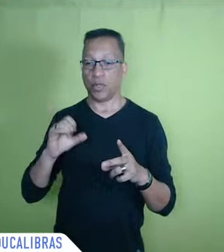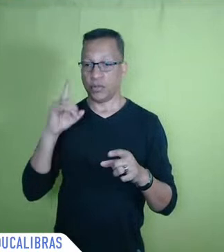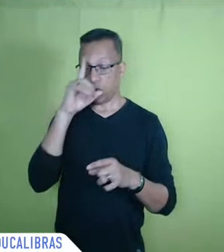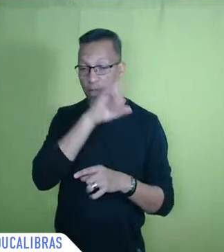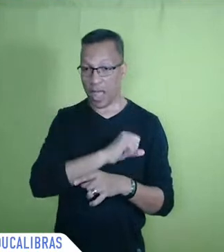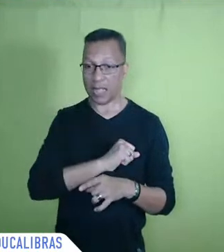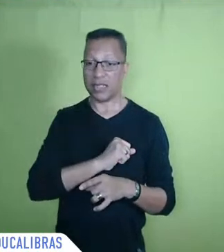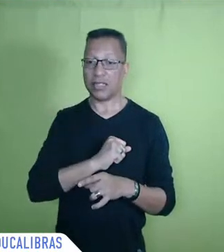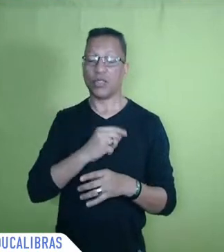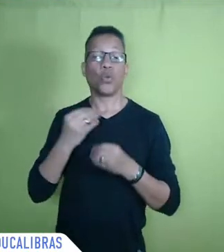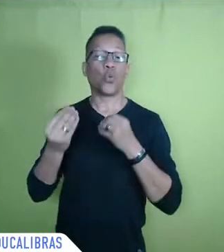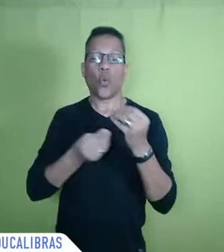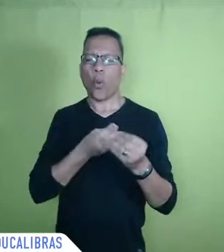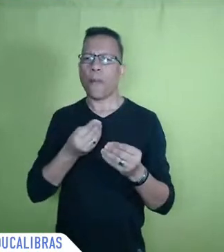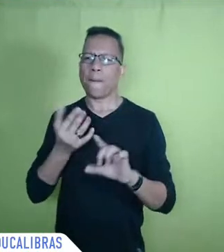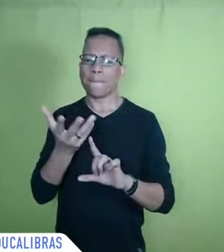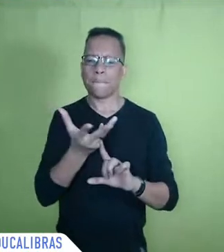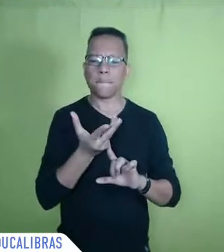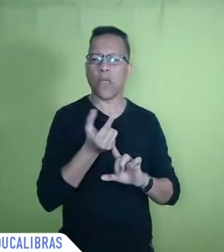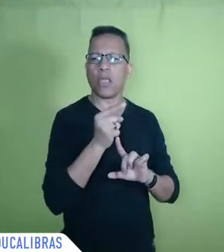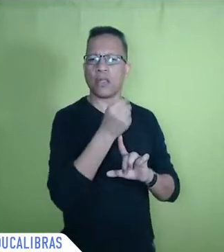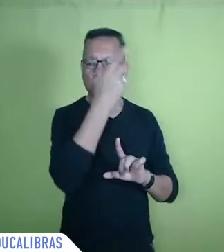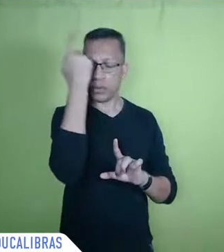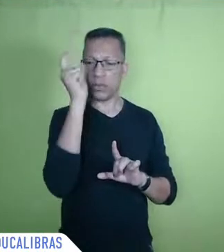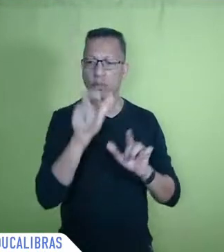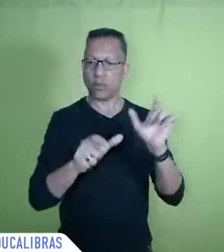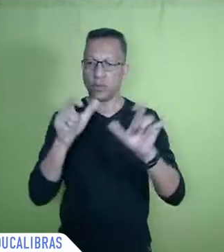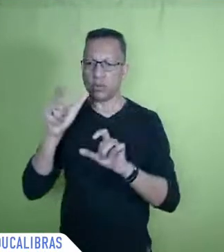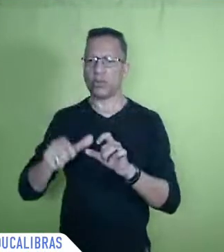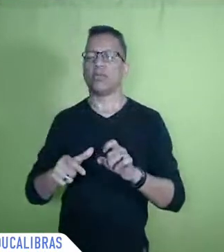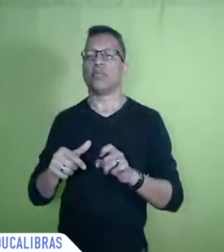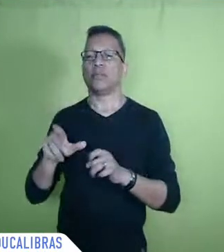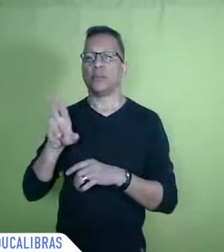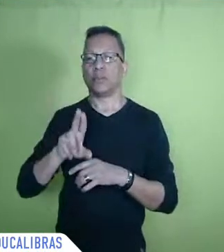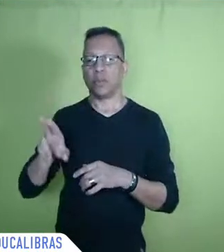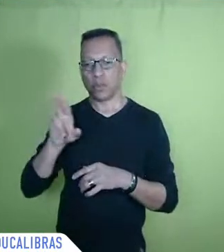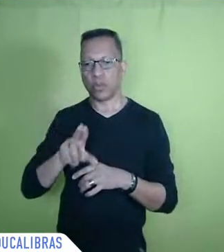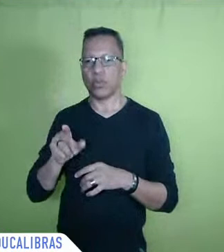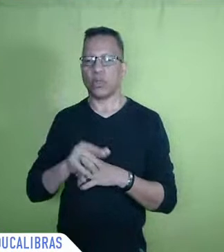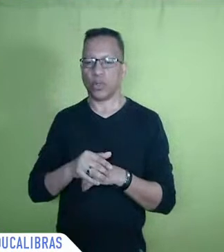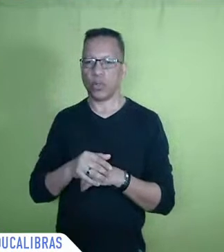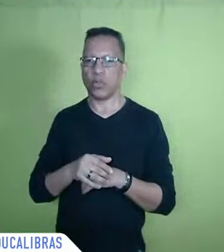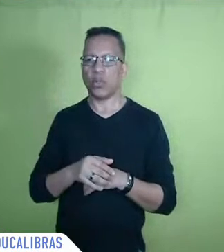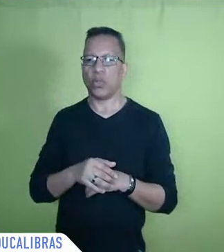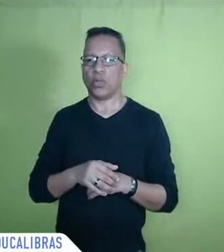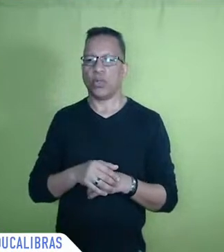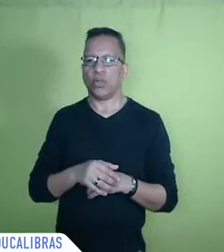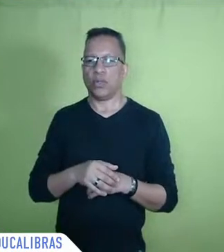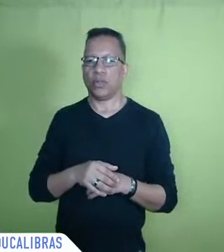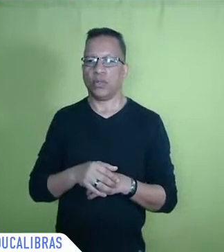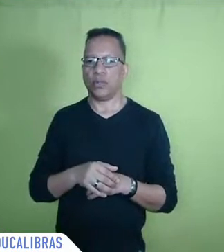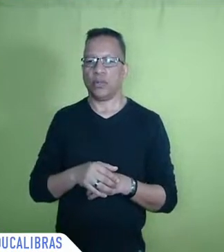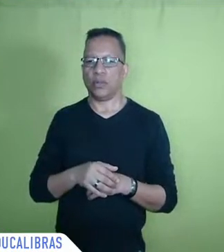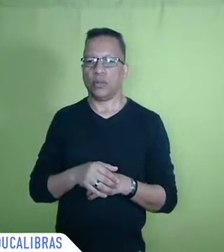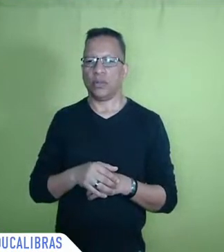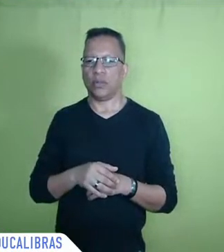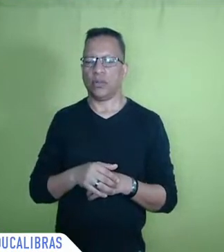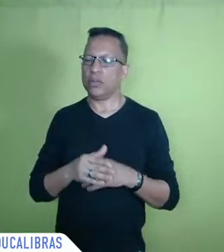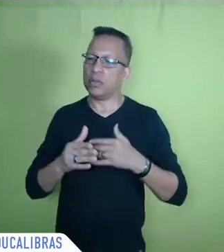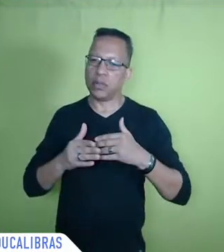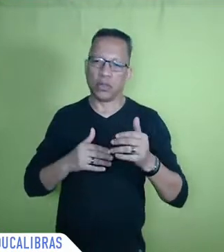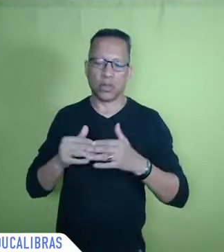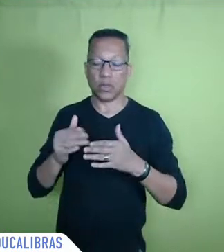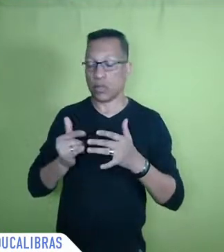It is still a very difficult challenge on how to convince and what arguments to use and how